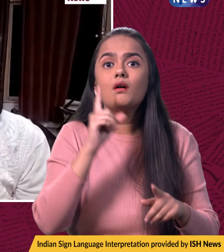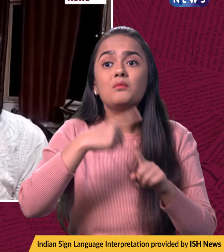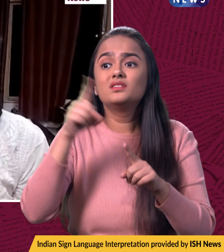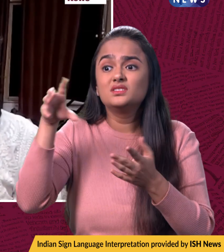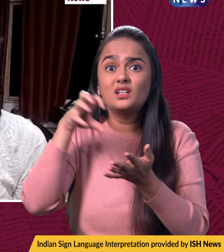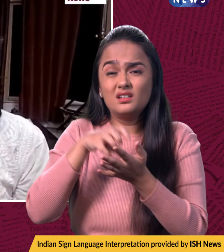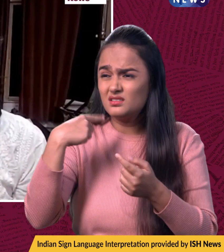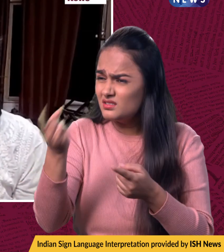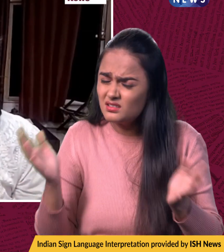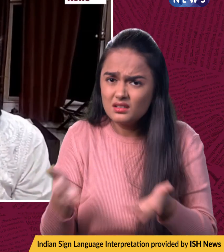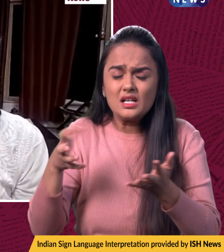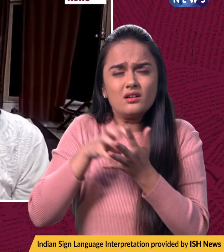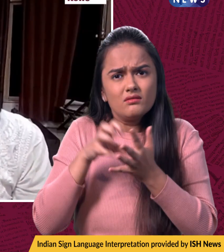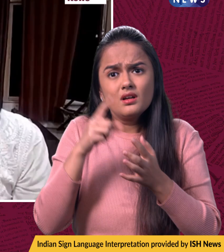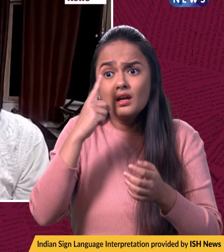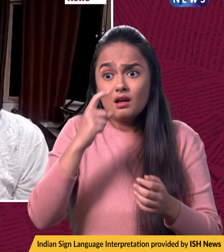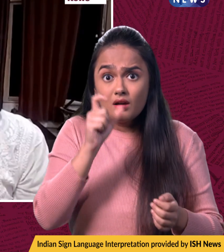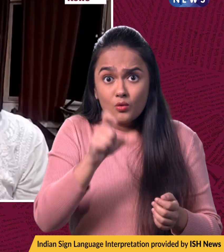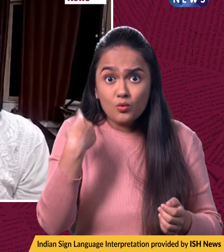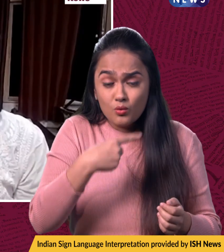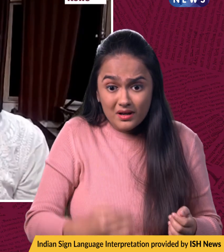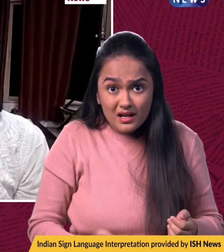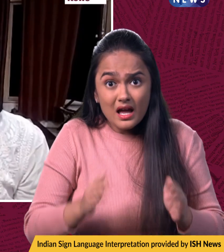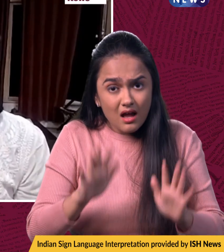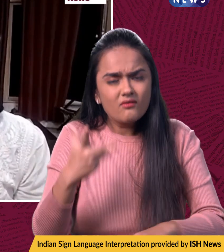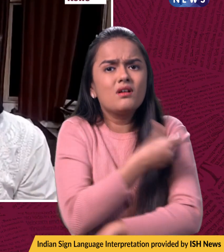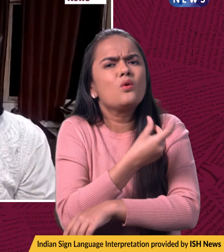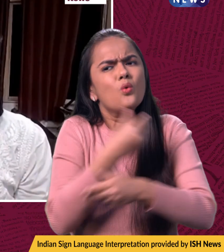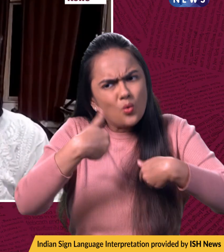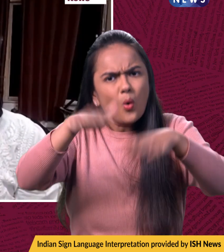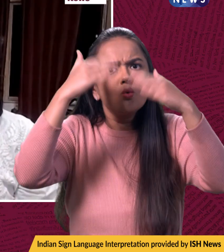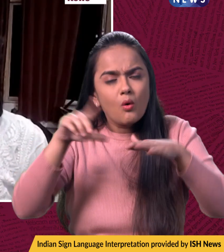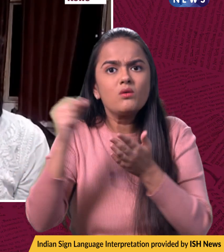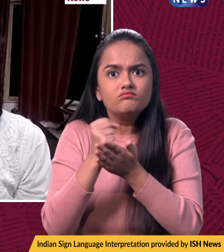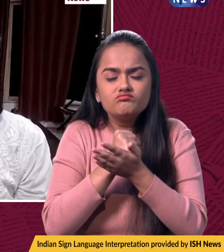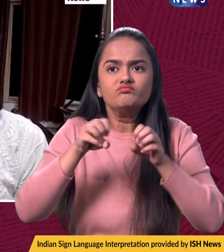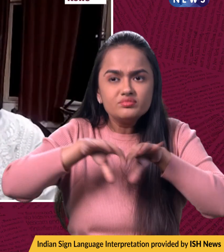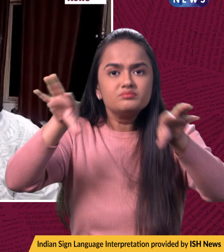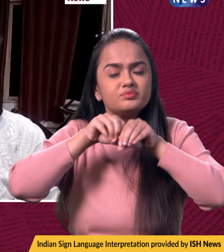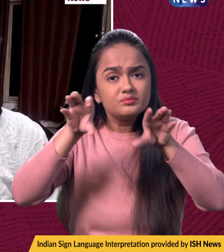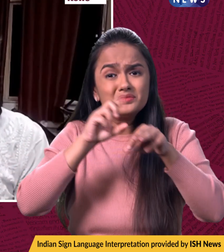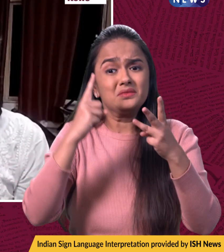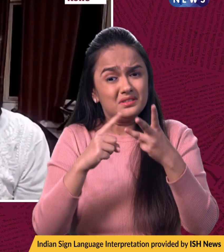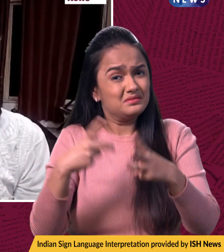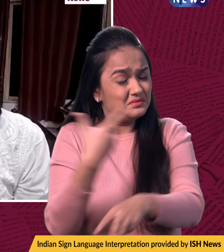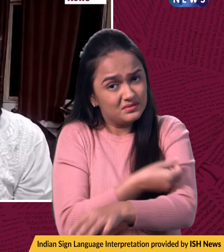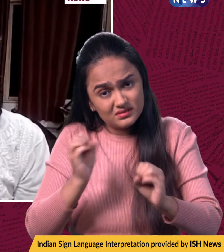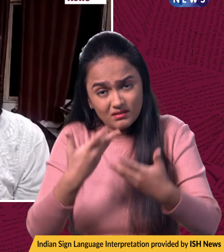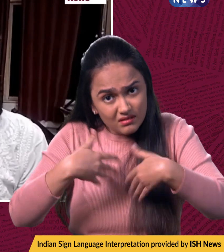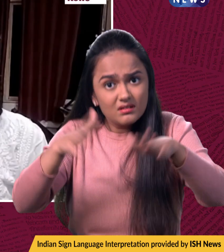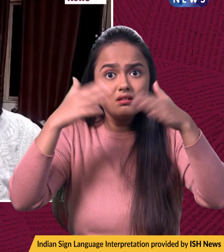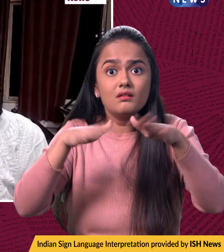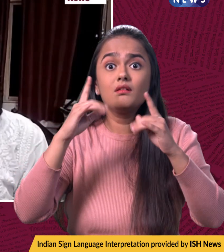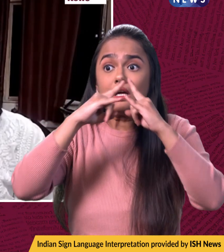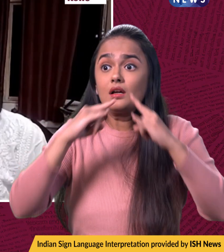off an advertising campaign encouraging expectant mothers to get tested and boosted. In fact, the campaign